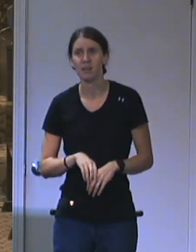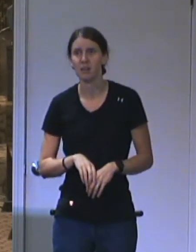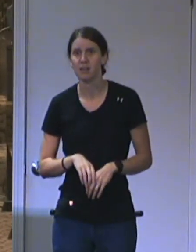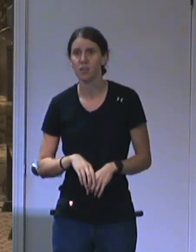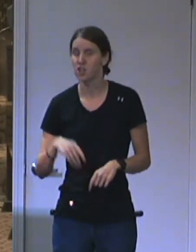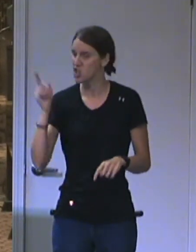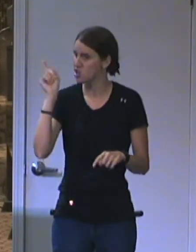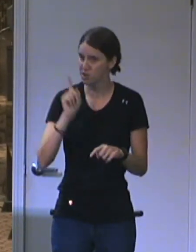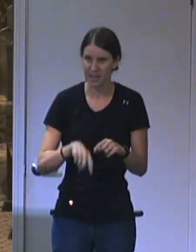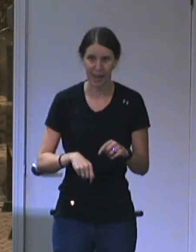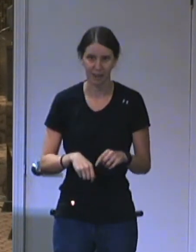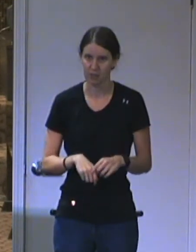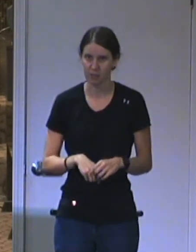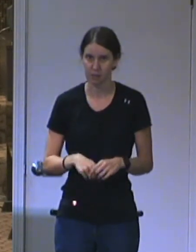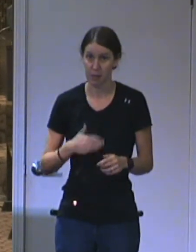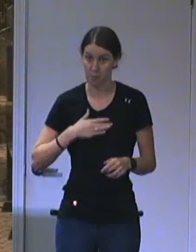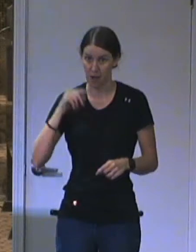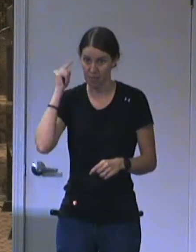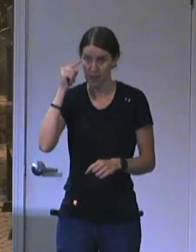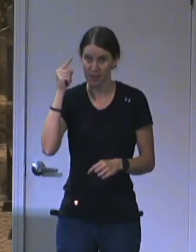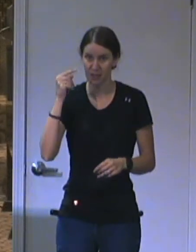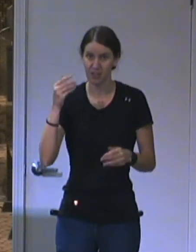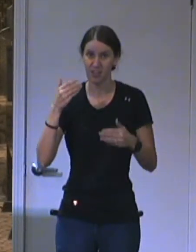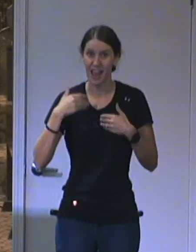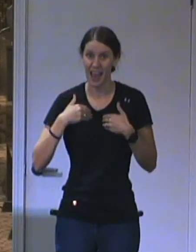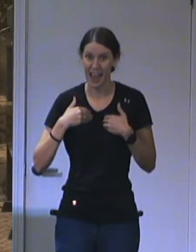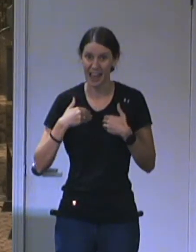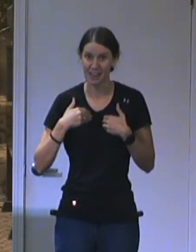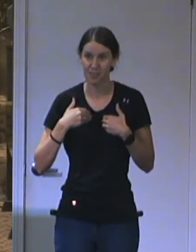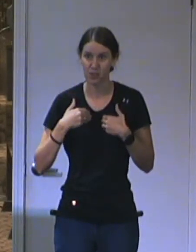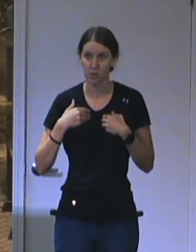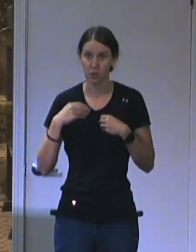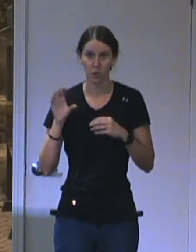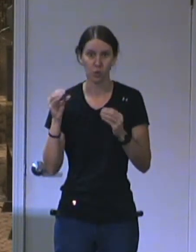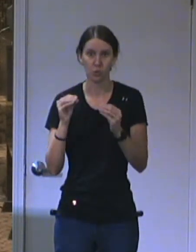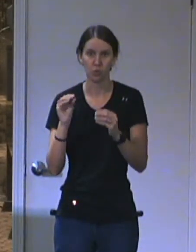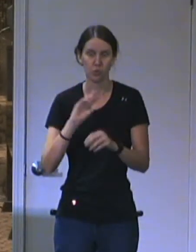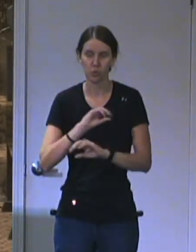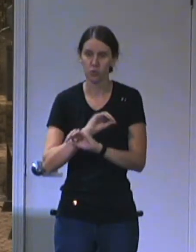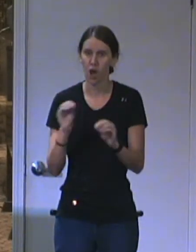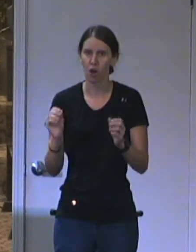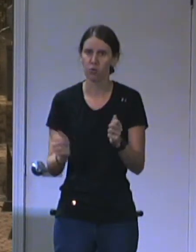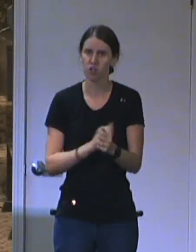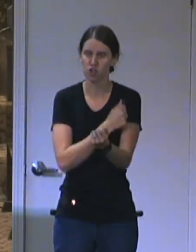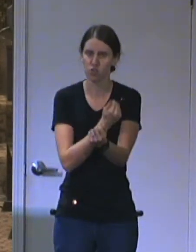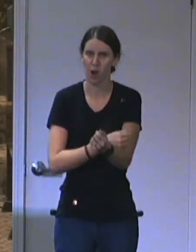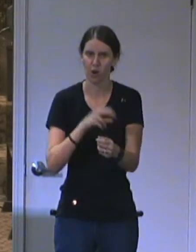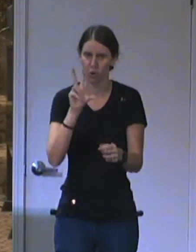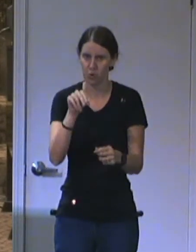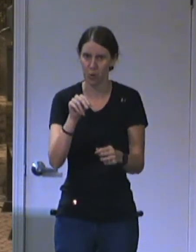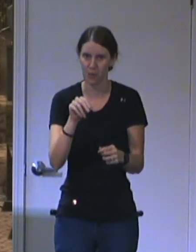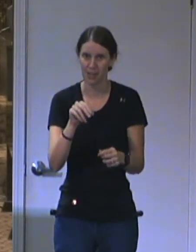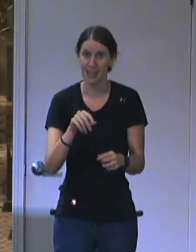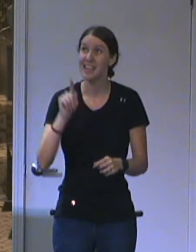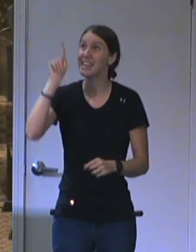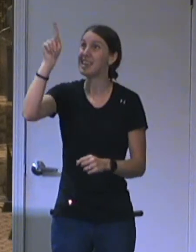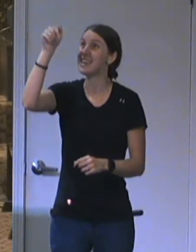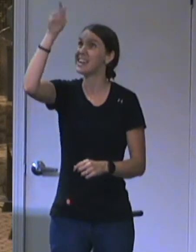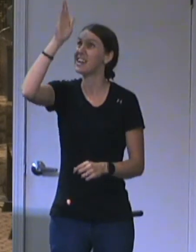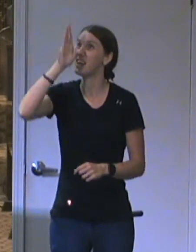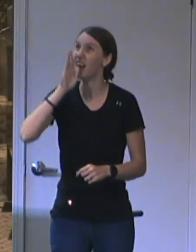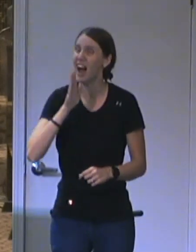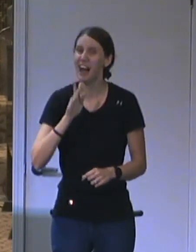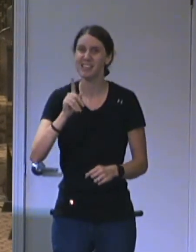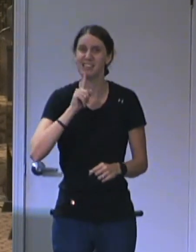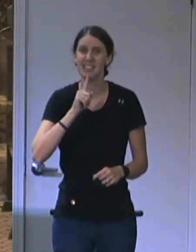You cannot, in my opinion, get a stronger negative than that. The Almighty, Sovereign God of the universe says,